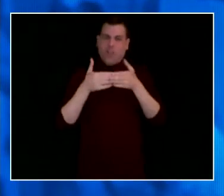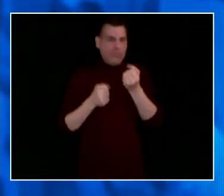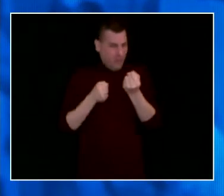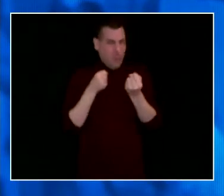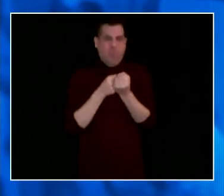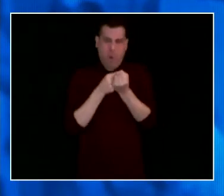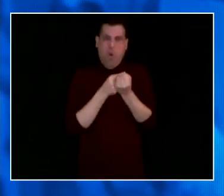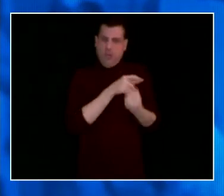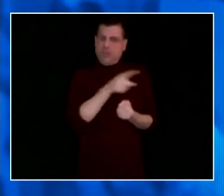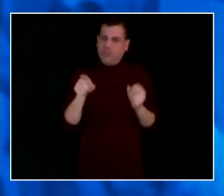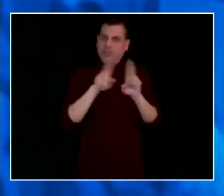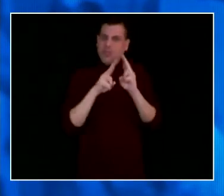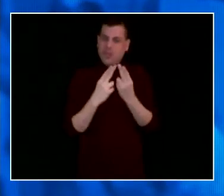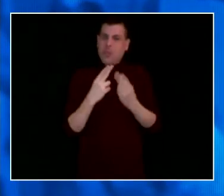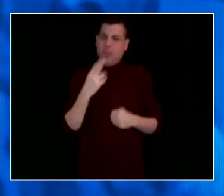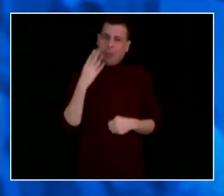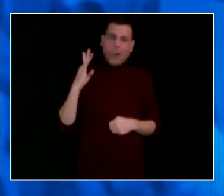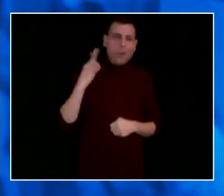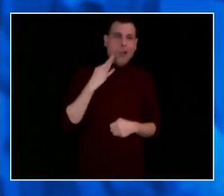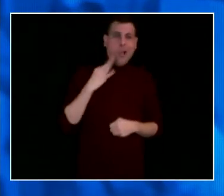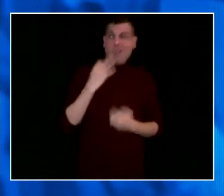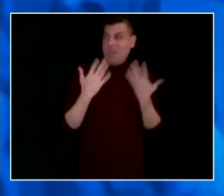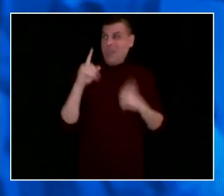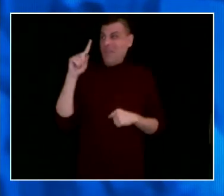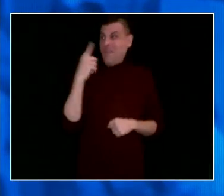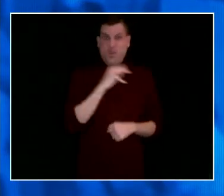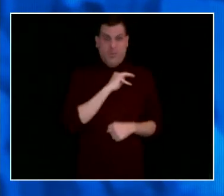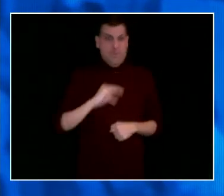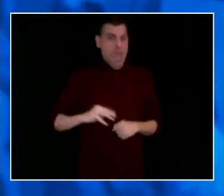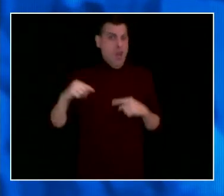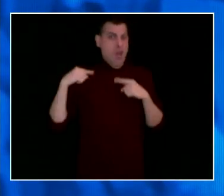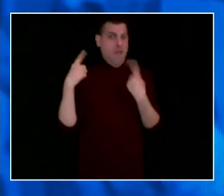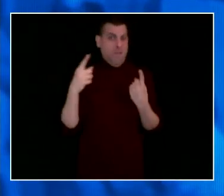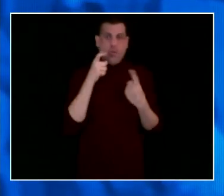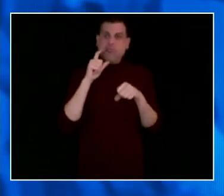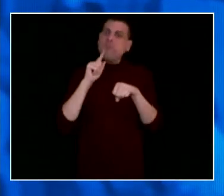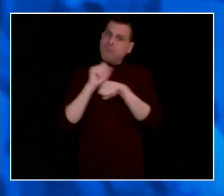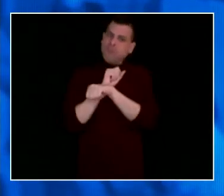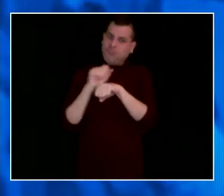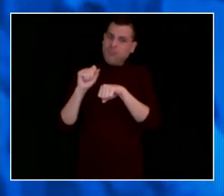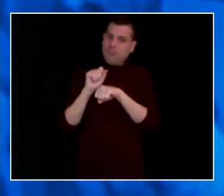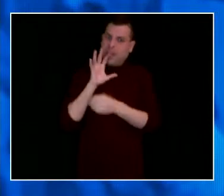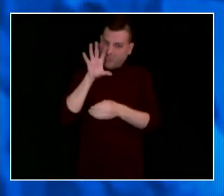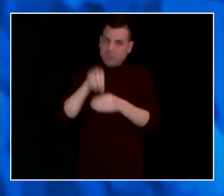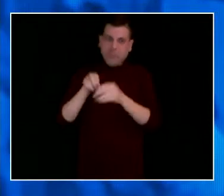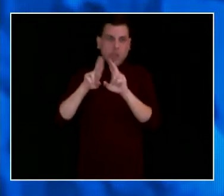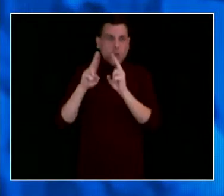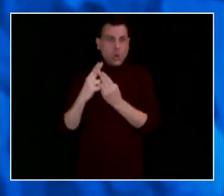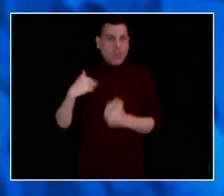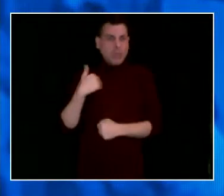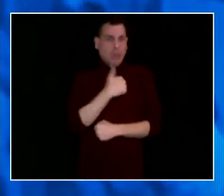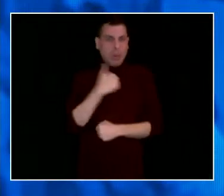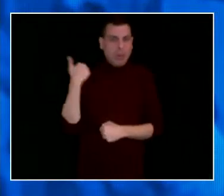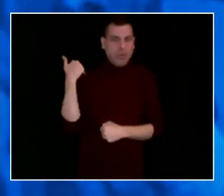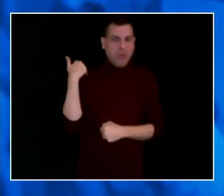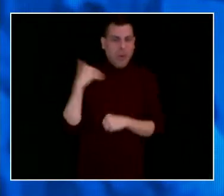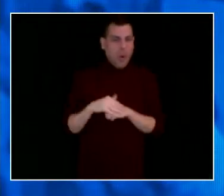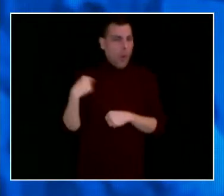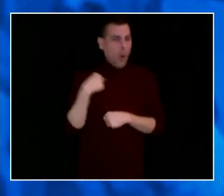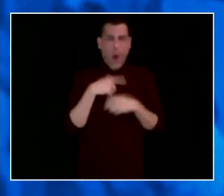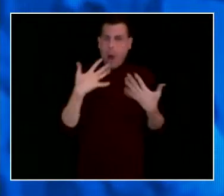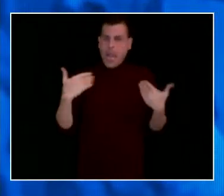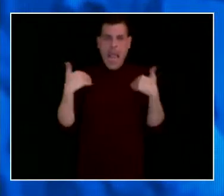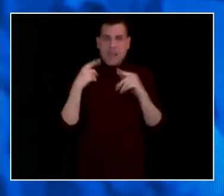one of the first mayors in the history of the city of New York that was a union member. We were clear on our North Star, uplifting